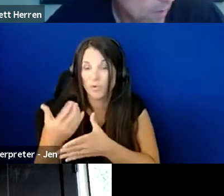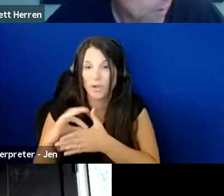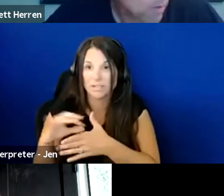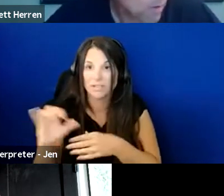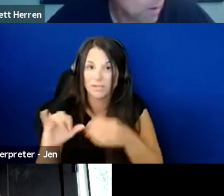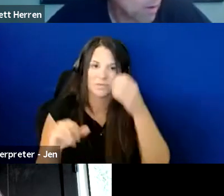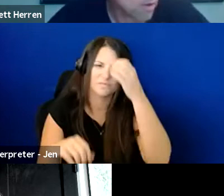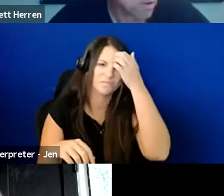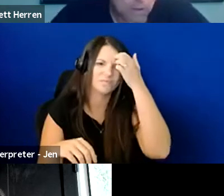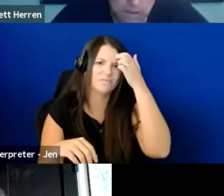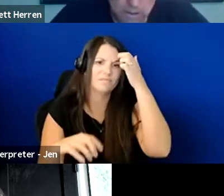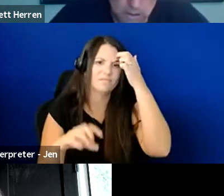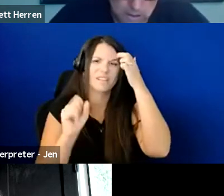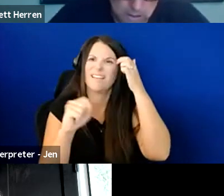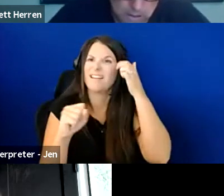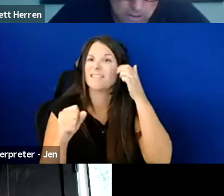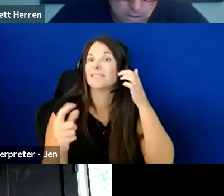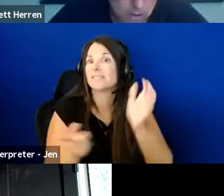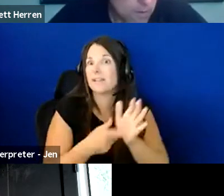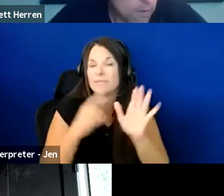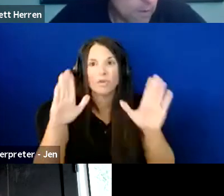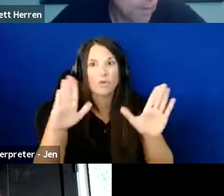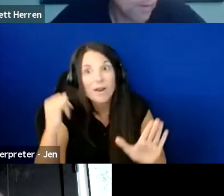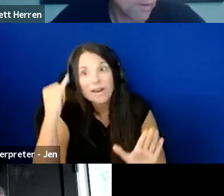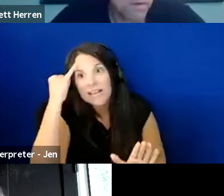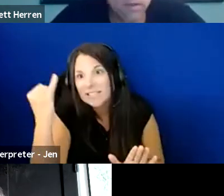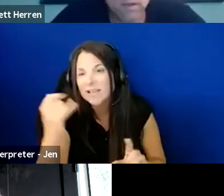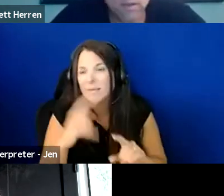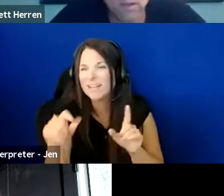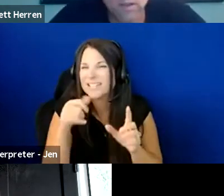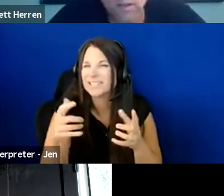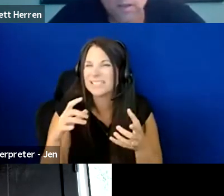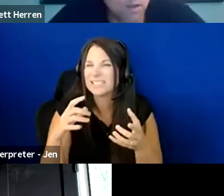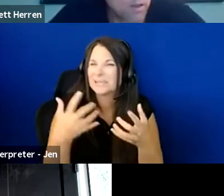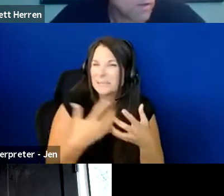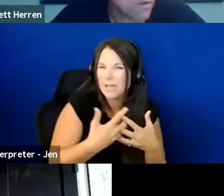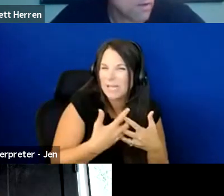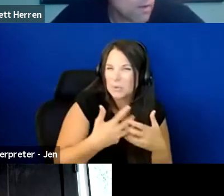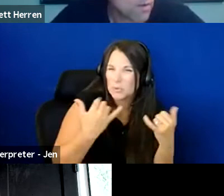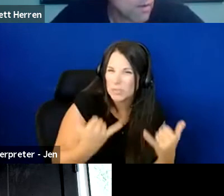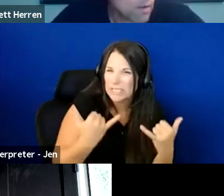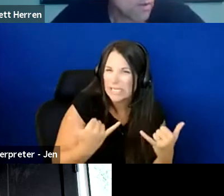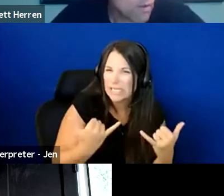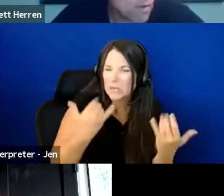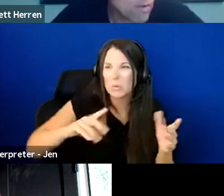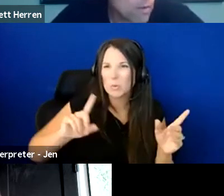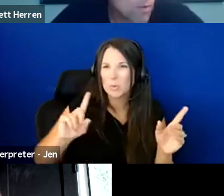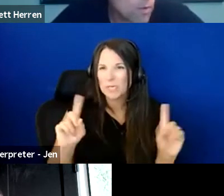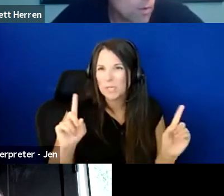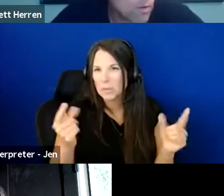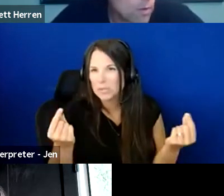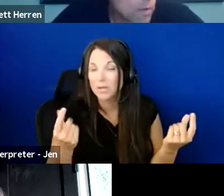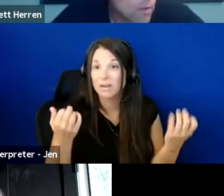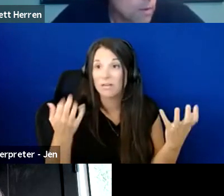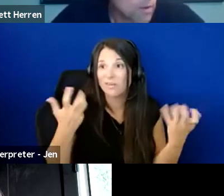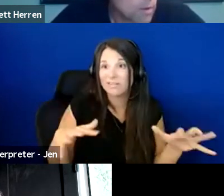you get these great ideas about something, but it doesn't really pertain to what you're doing at the time, and you don't know where to put it, because I don't want to put it